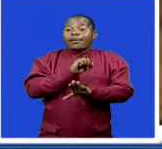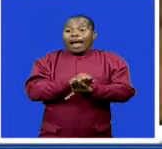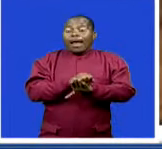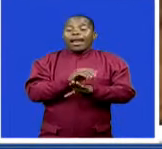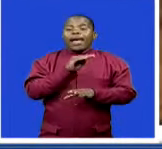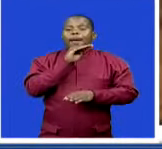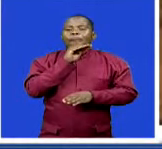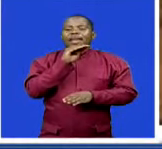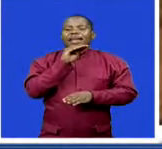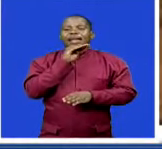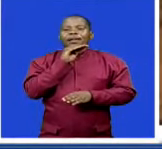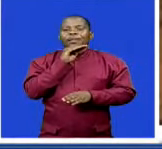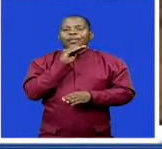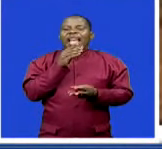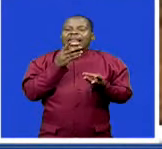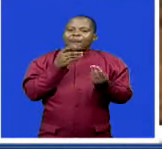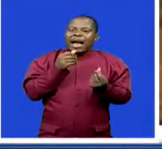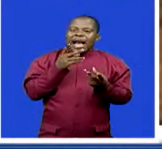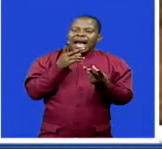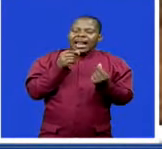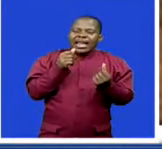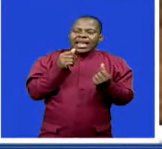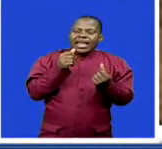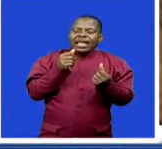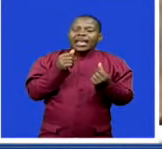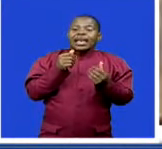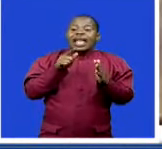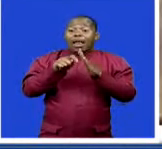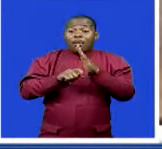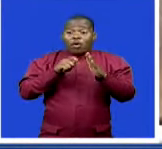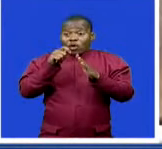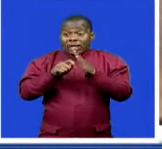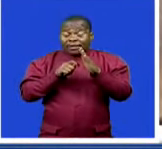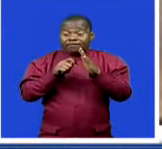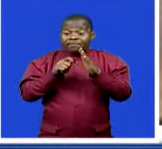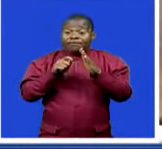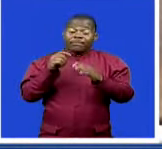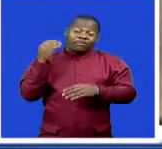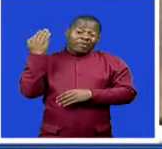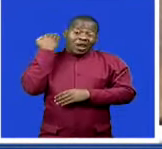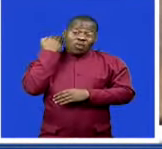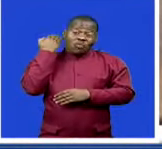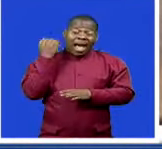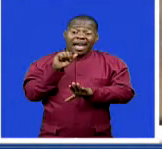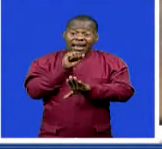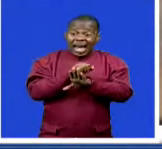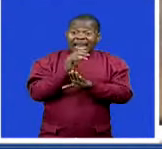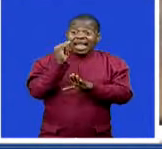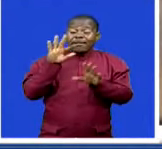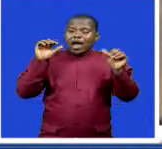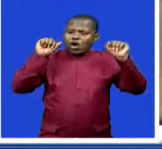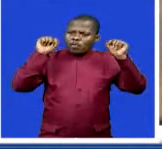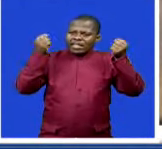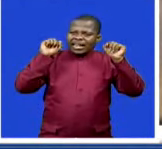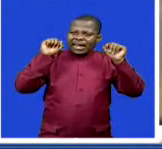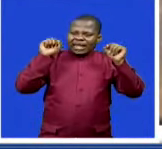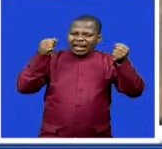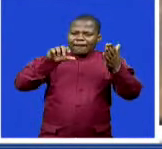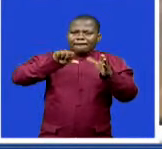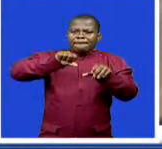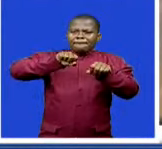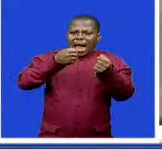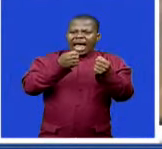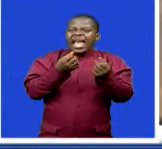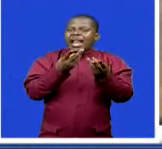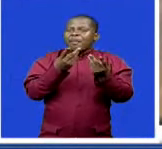logo kutsi lama running cost abe high in terms of maintenance, because uma ubhadala leyo mali